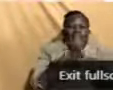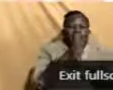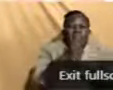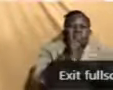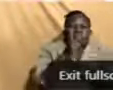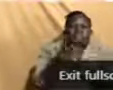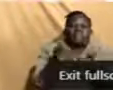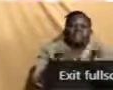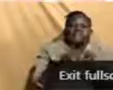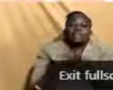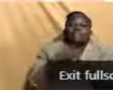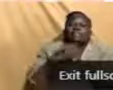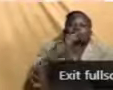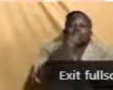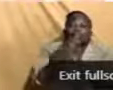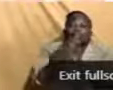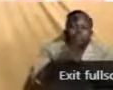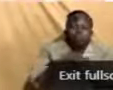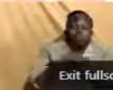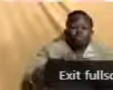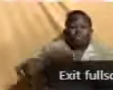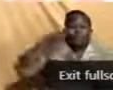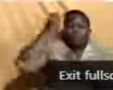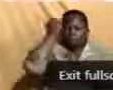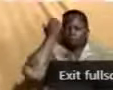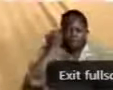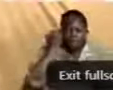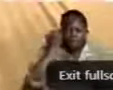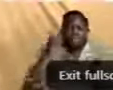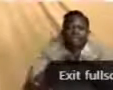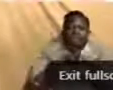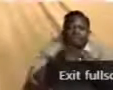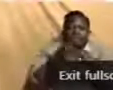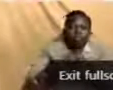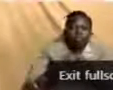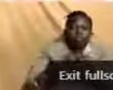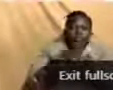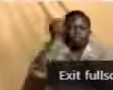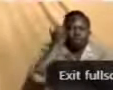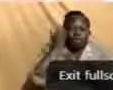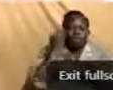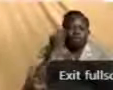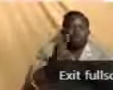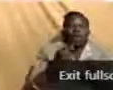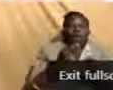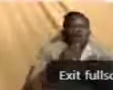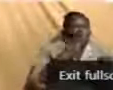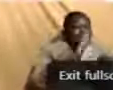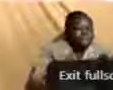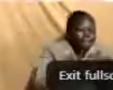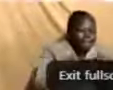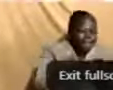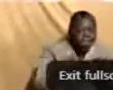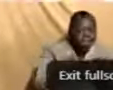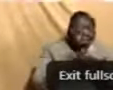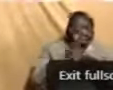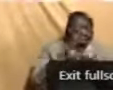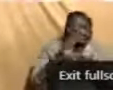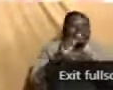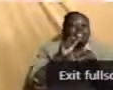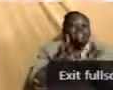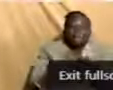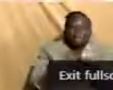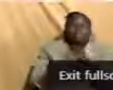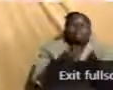The pronouncement that came from the High Court, as affirmed by the Court of Appeal, was not exactly what I asked